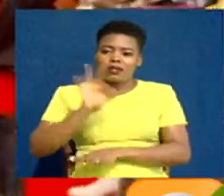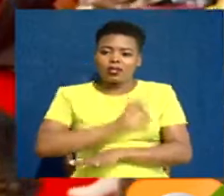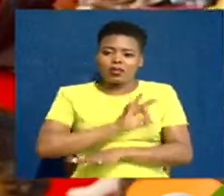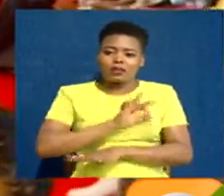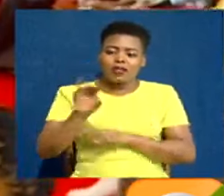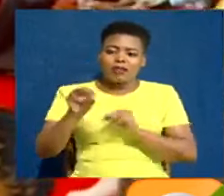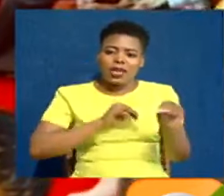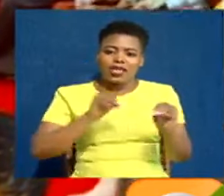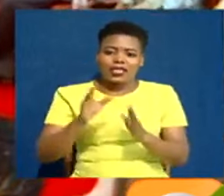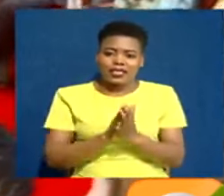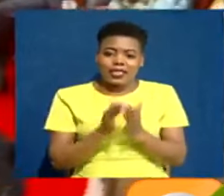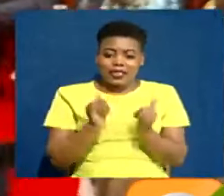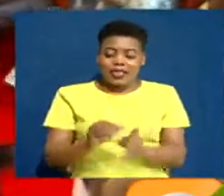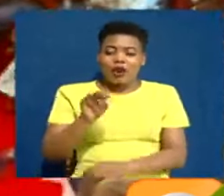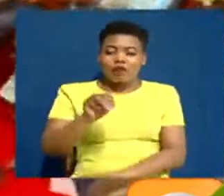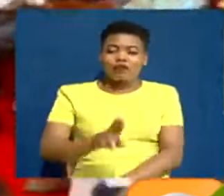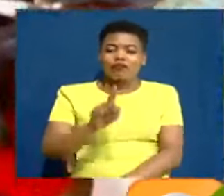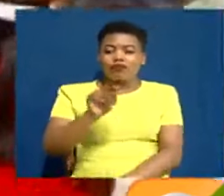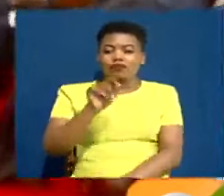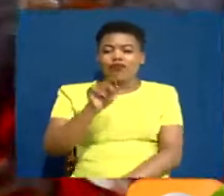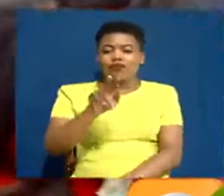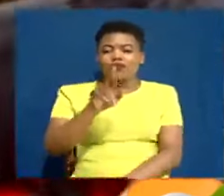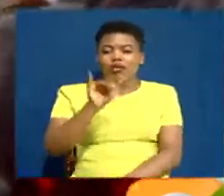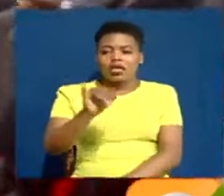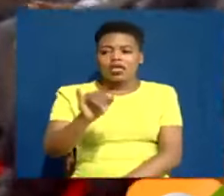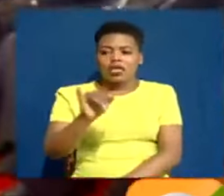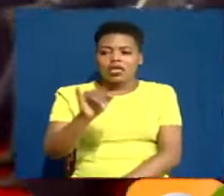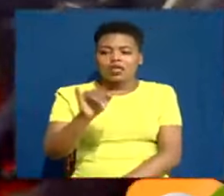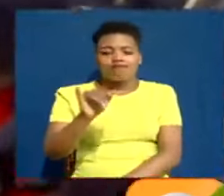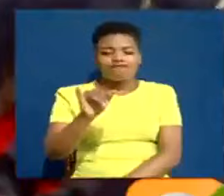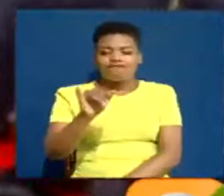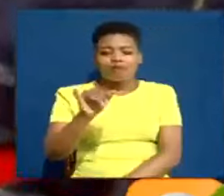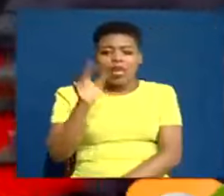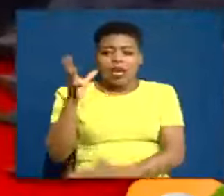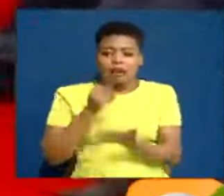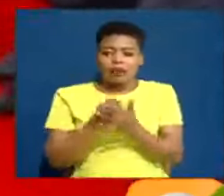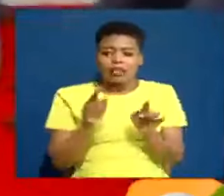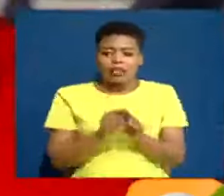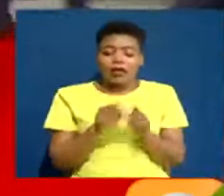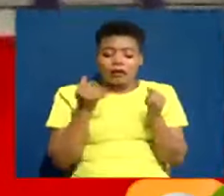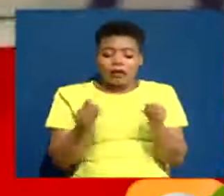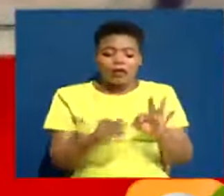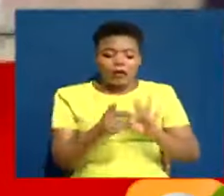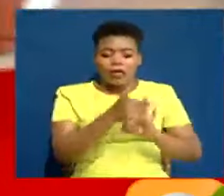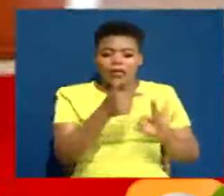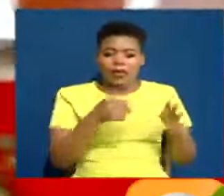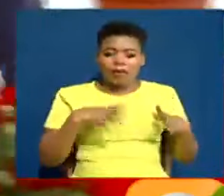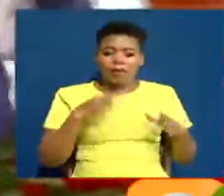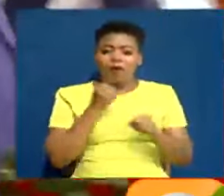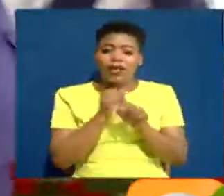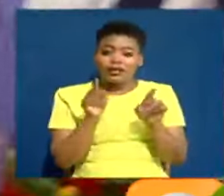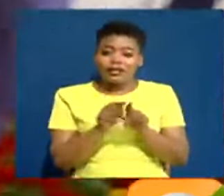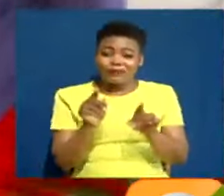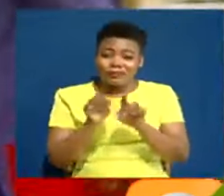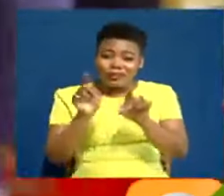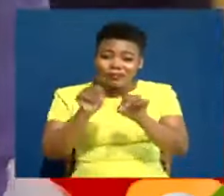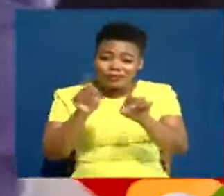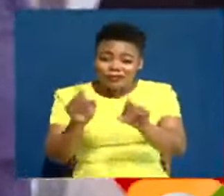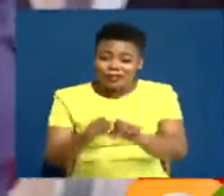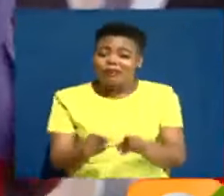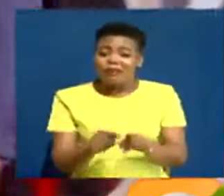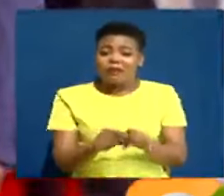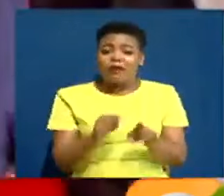Bedan Muturi, EGH, Cabinet Secretary. The overlapping, closely linked responsibilities are also similar in the mandates in the public